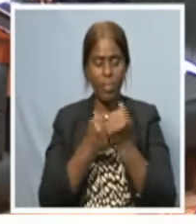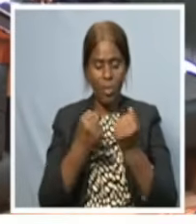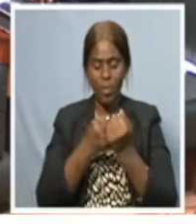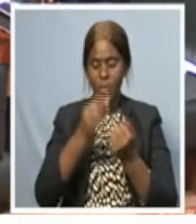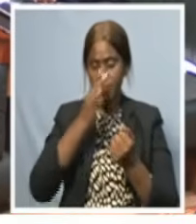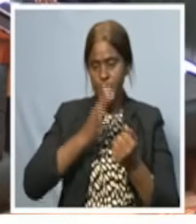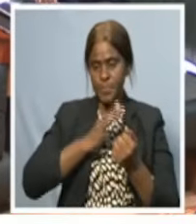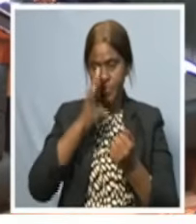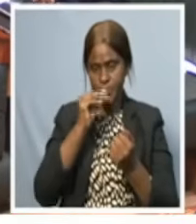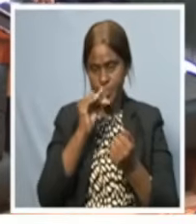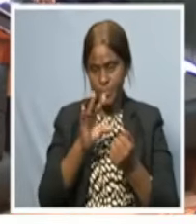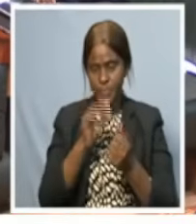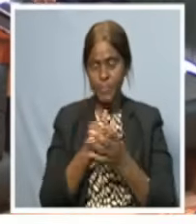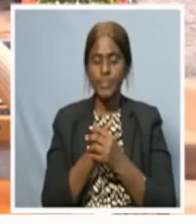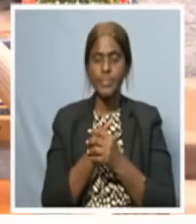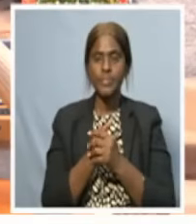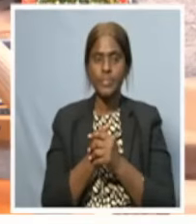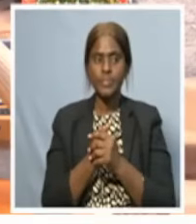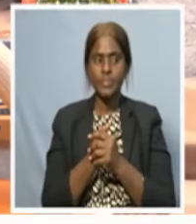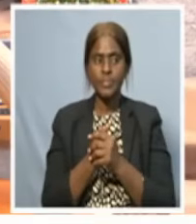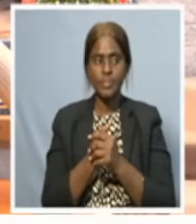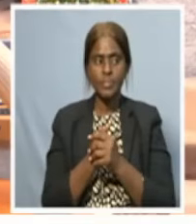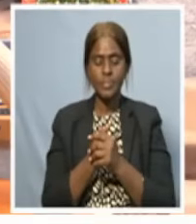Seconded, Madam Speaker.